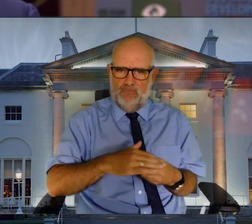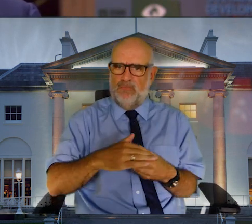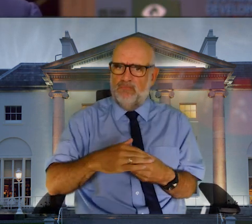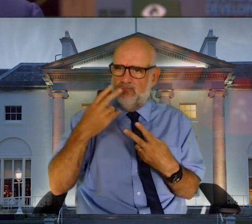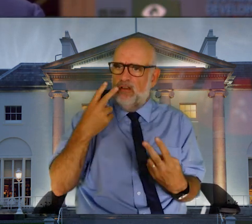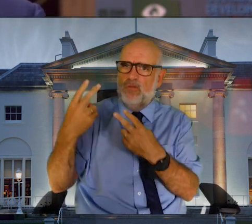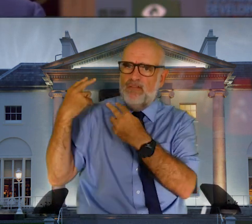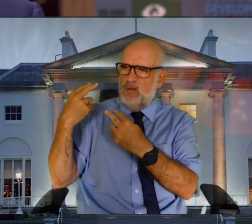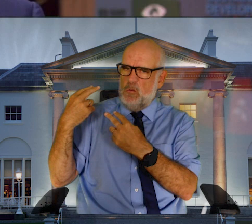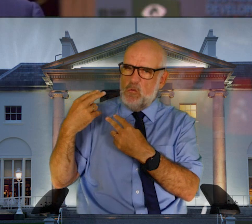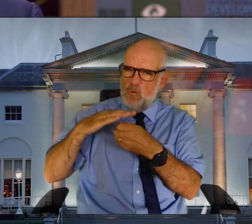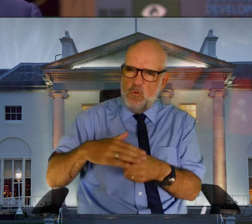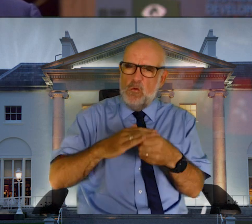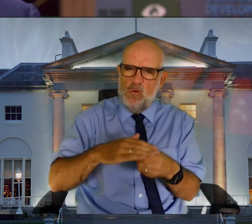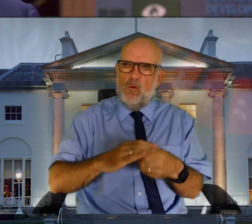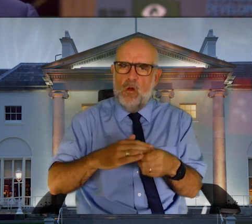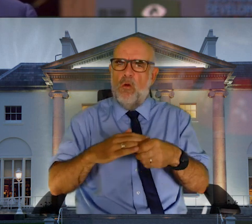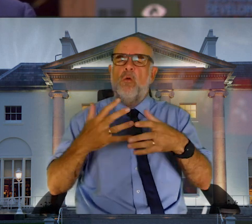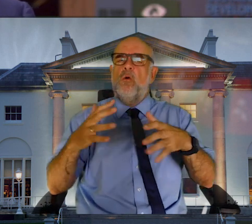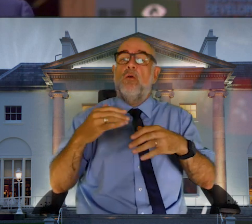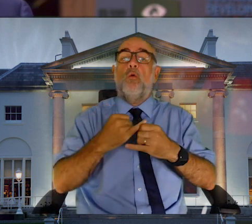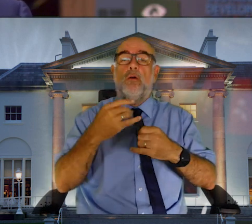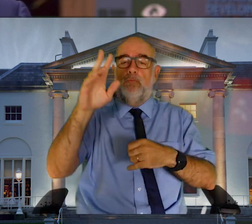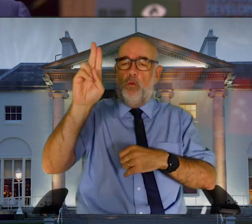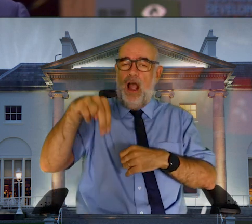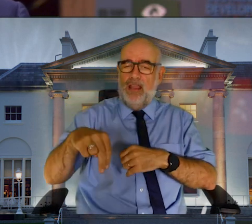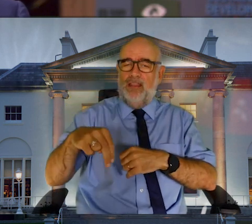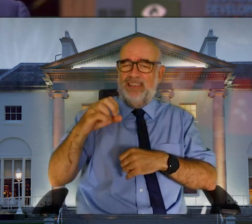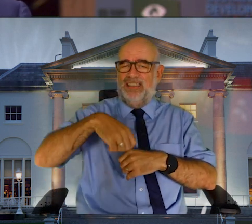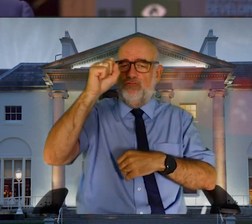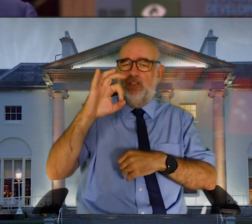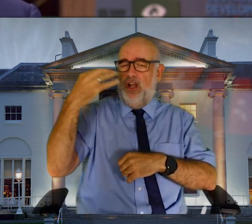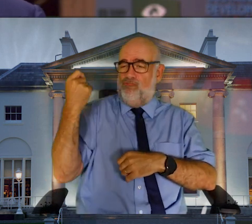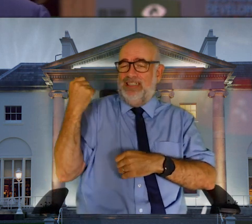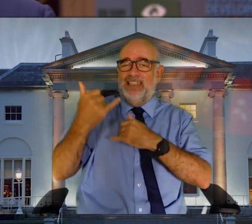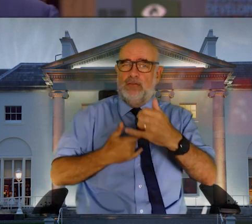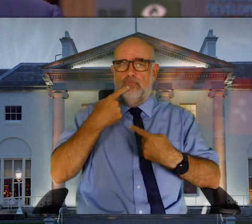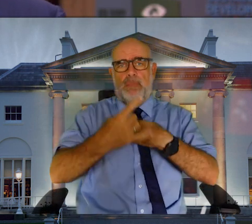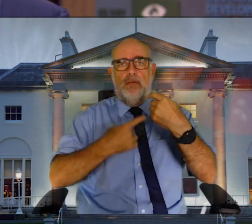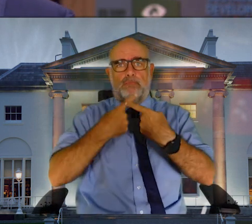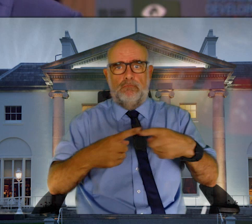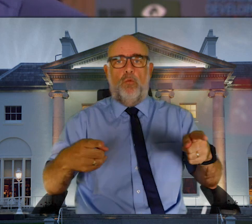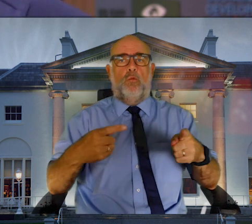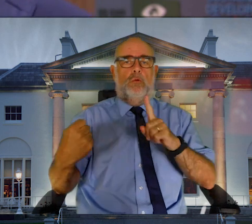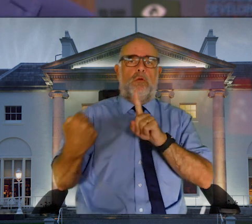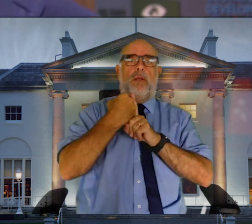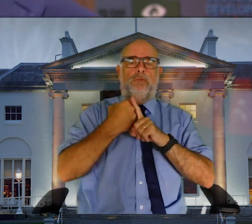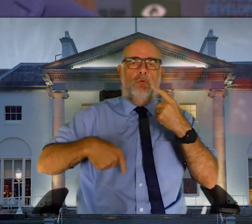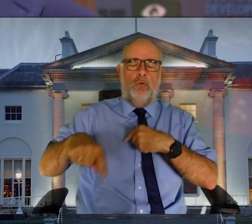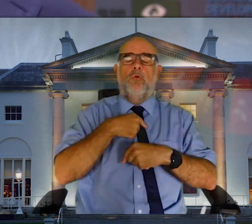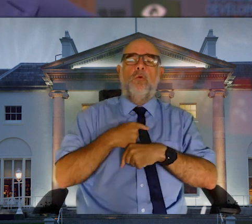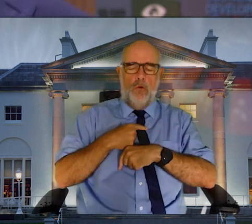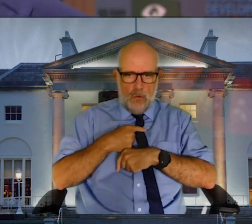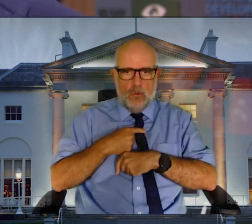Nations Secretary General in recent years. Secretary General Guterres' words represent both a